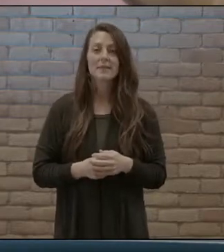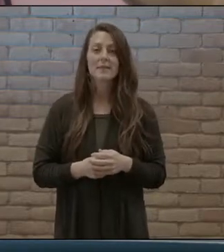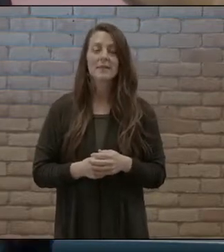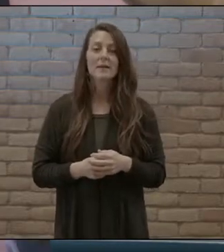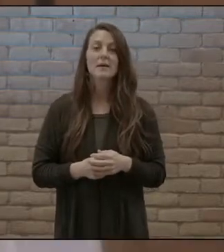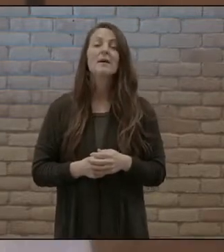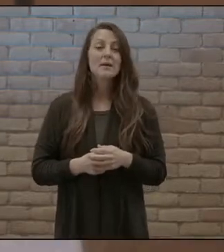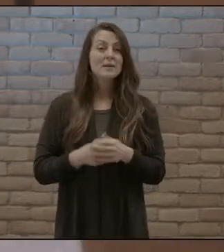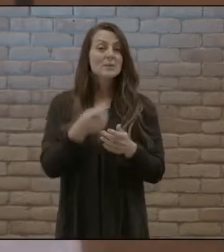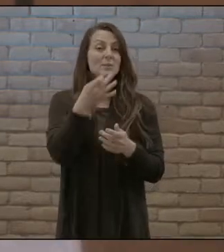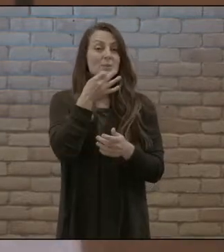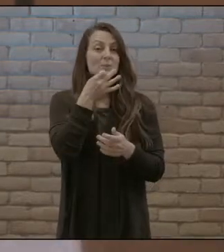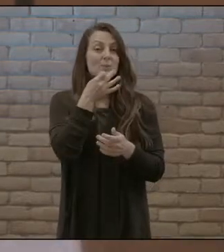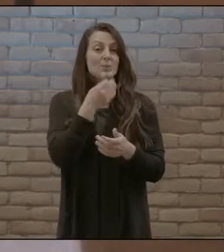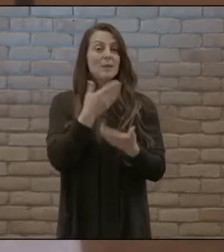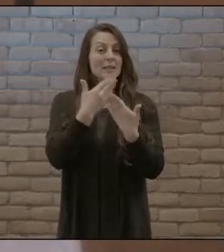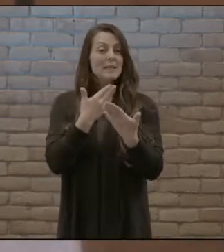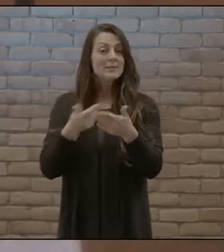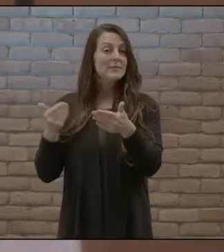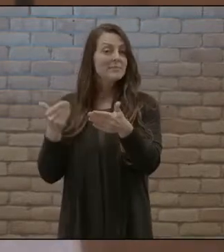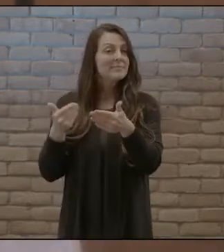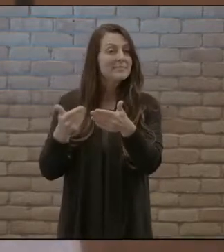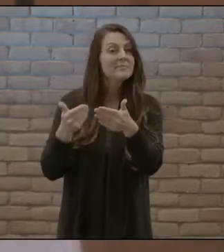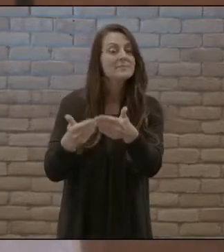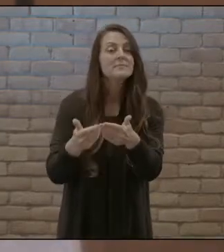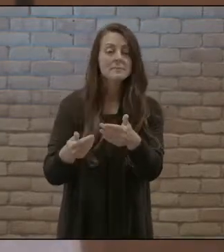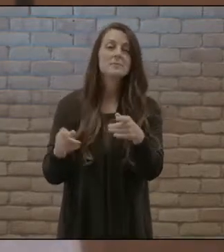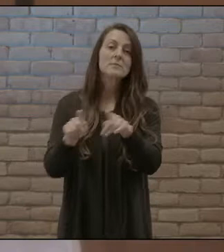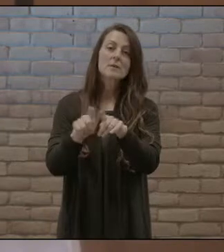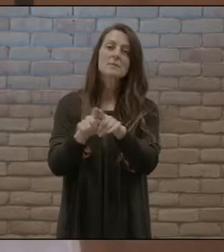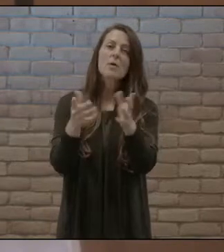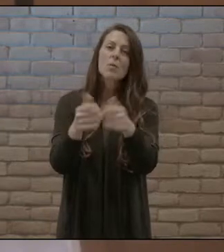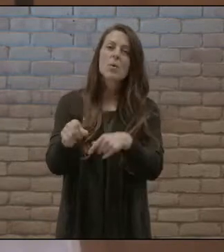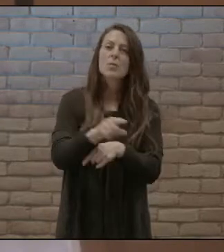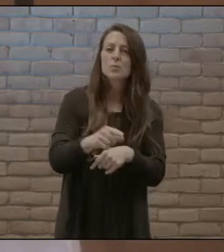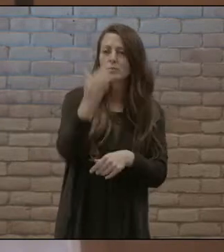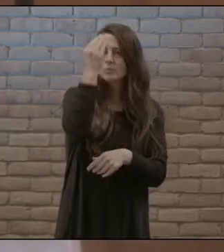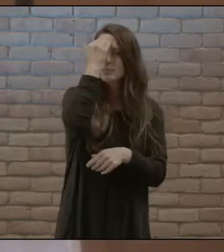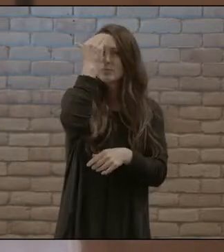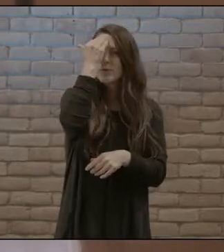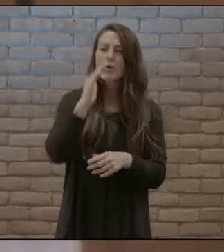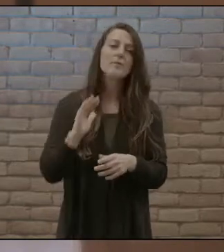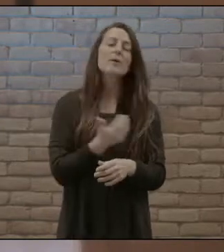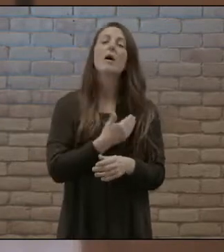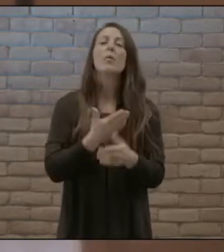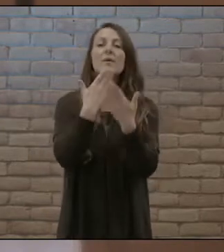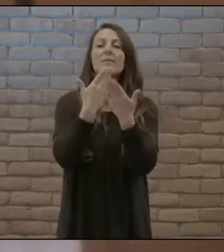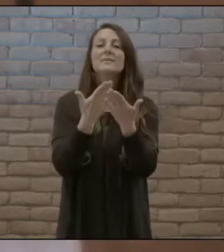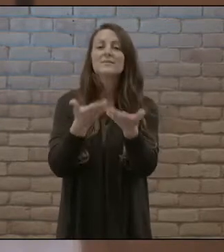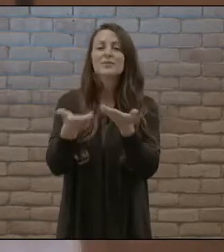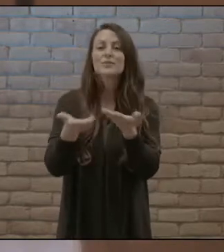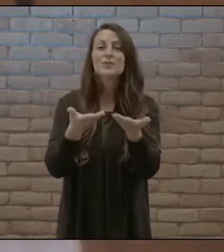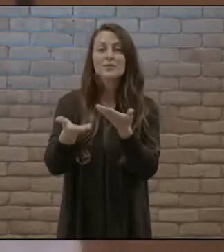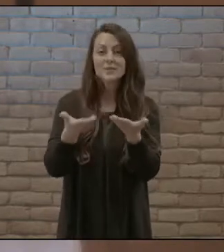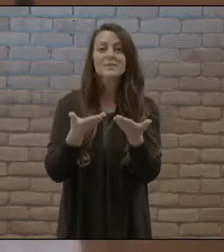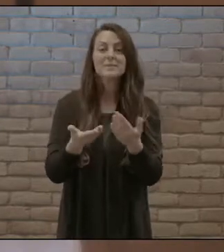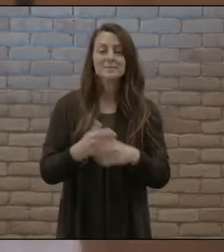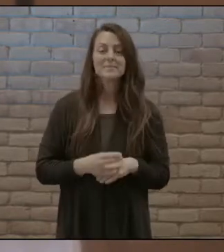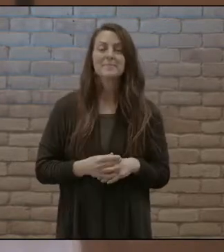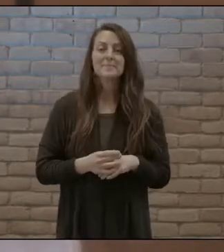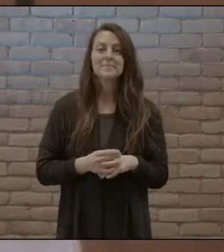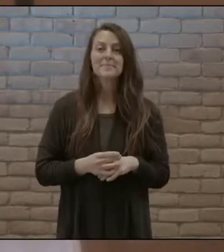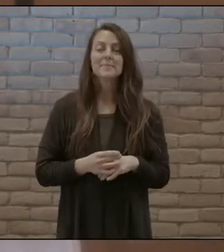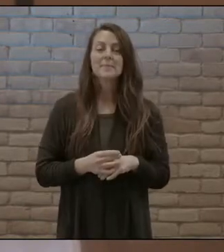Thanksgiving coming up here in the next week, we want to also make you aware of our Thanksgiving service that we are going to be having as